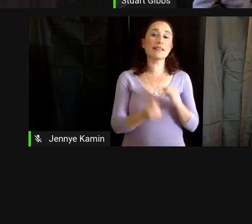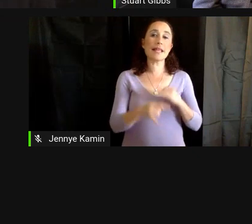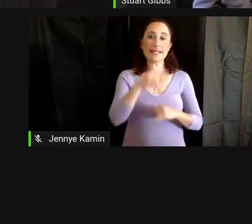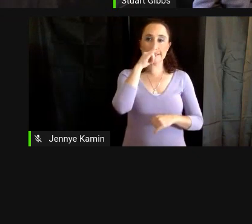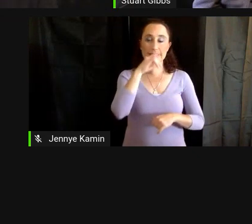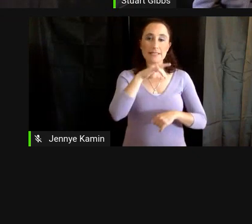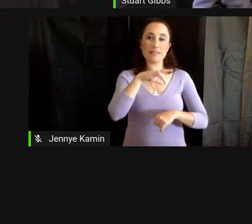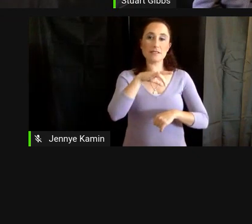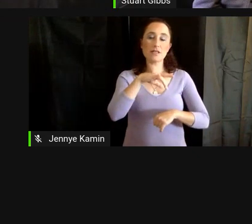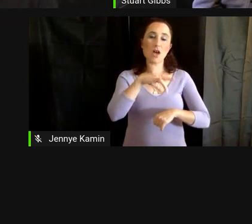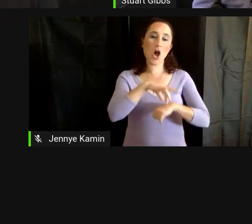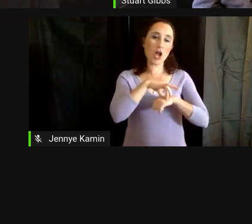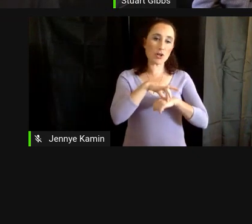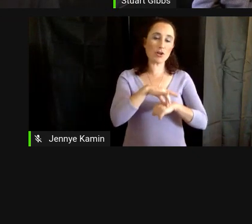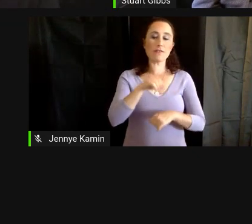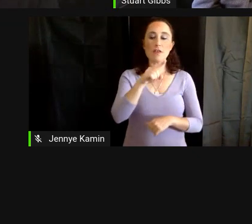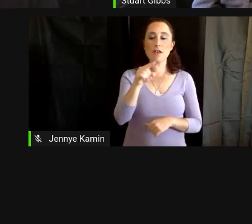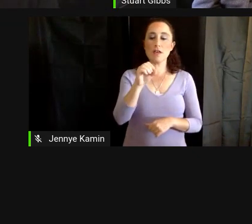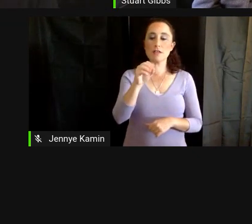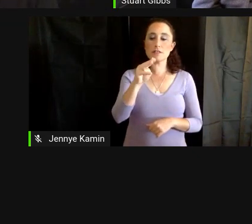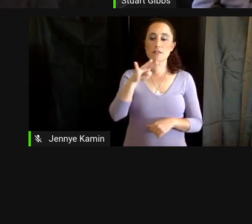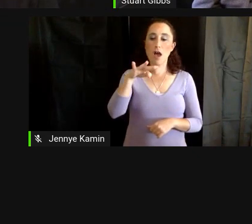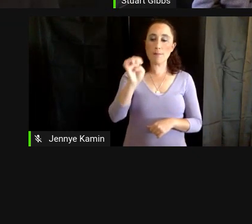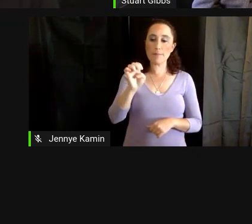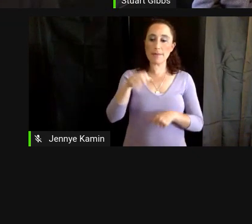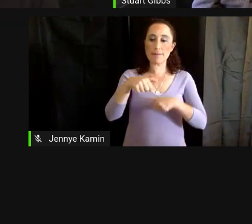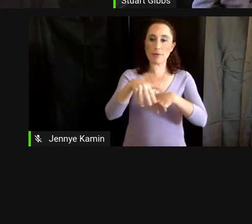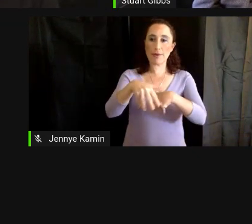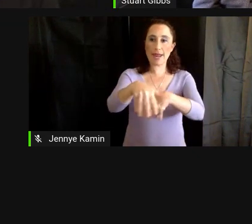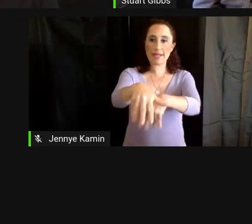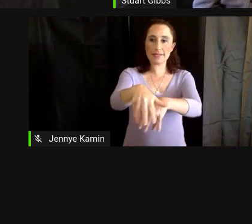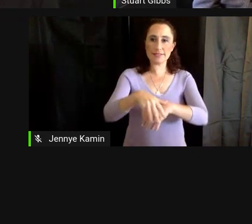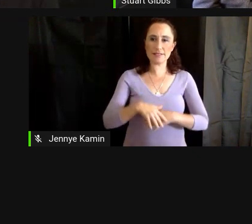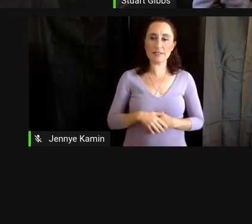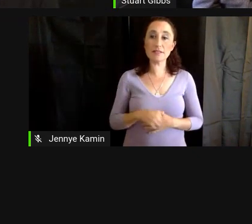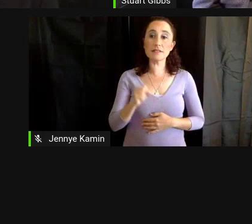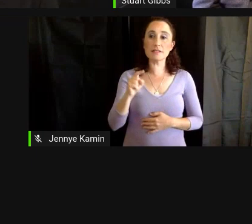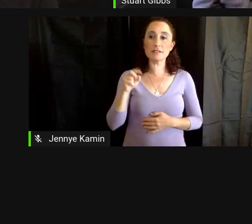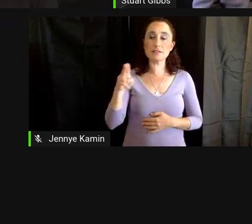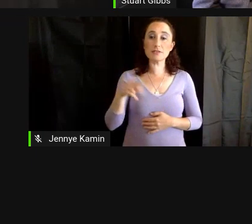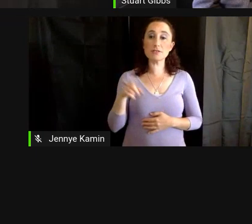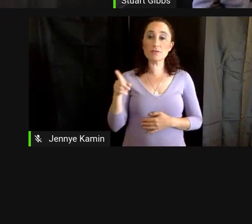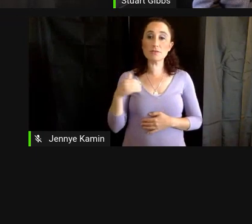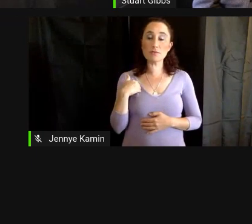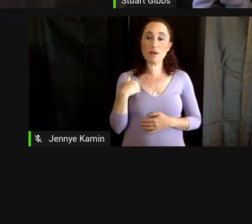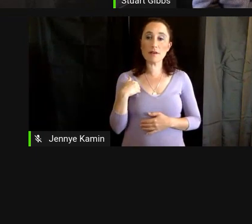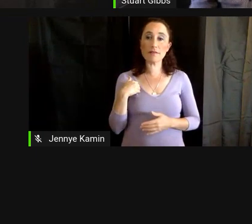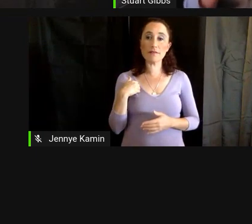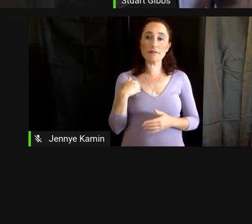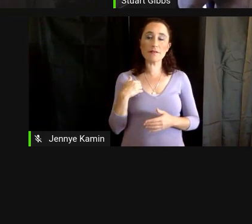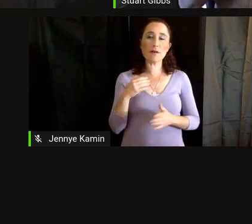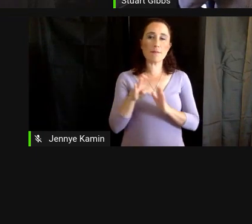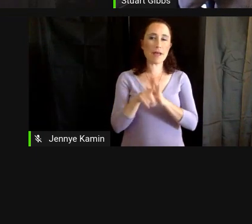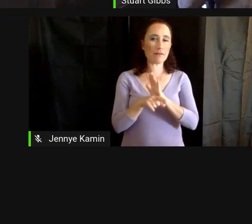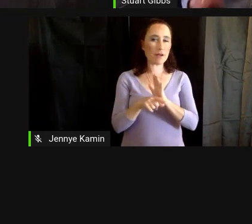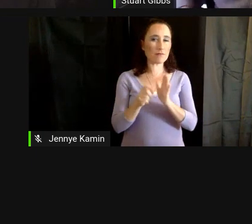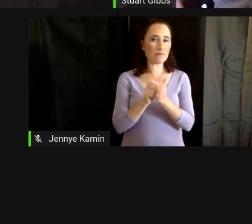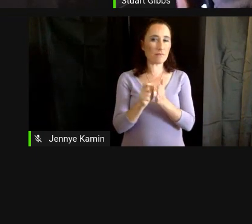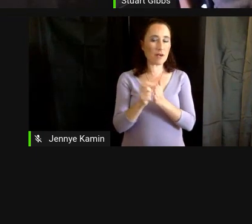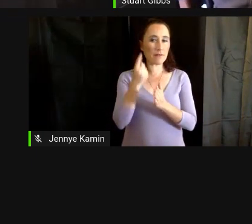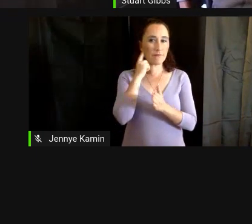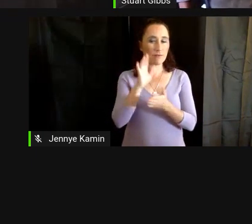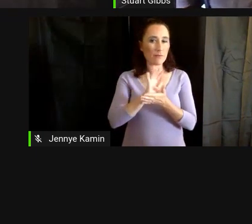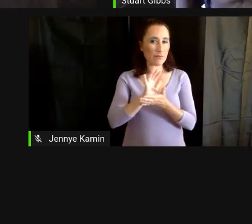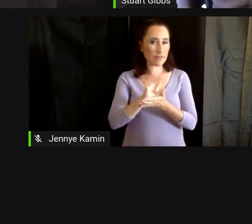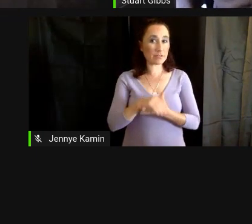Zombie Parade. That's awesome. Now on Netflix. And Stu, you have a screenwriting background. Right, love